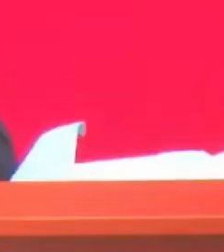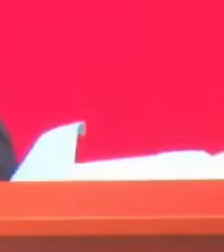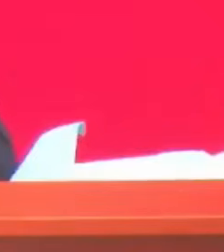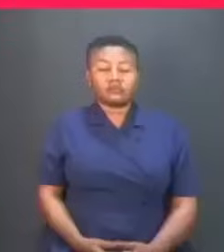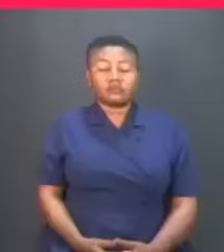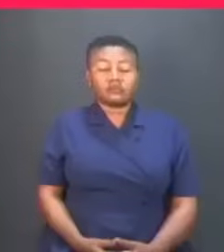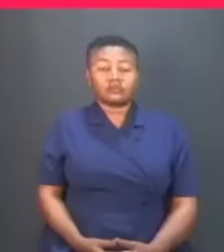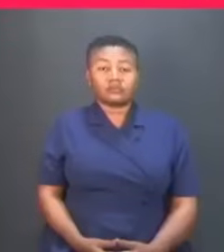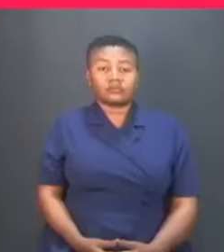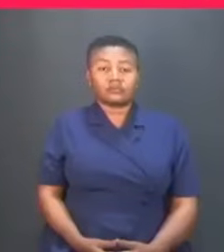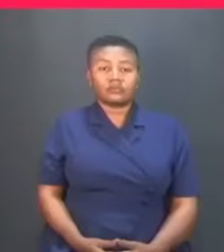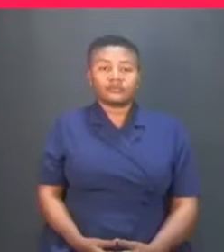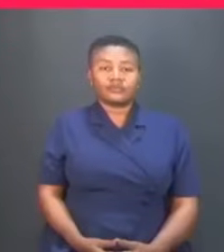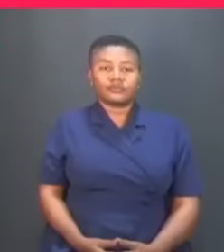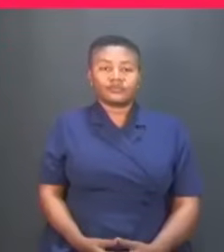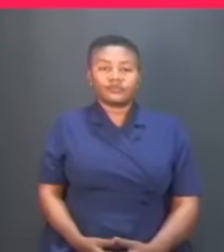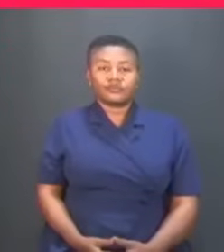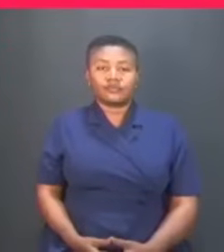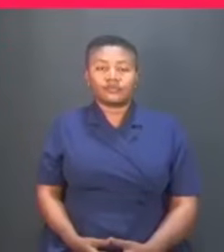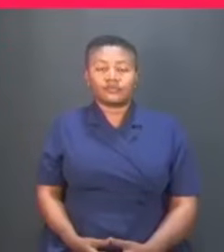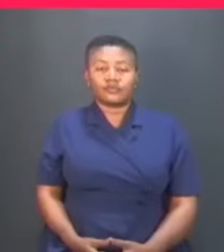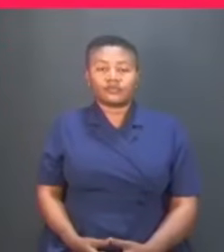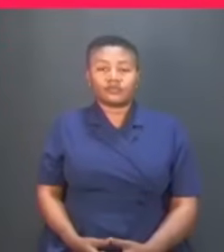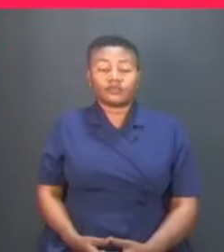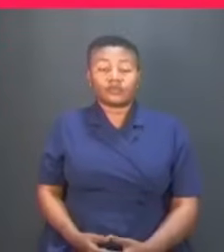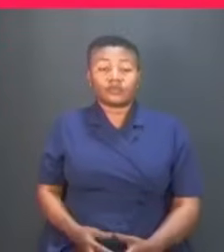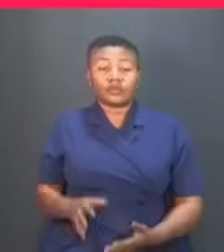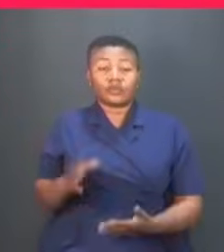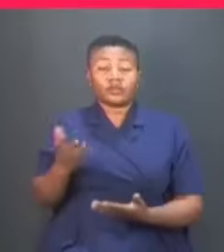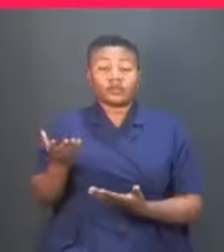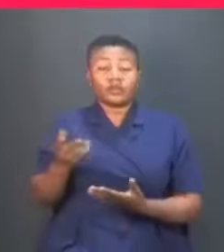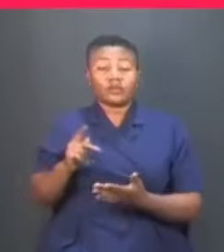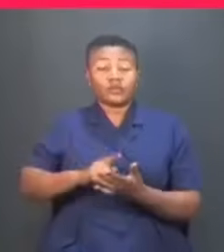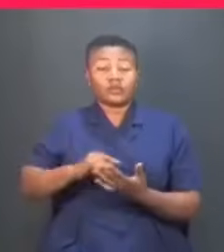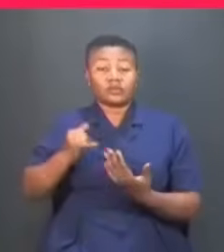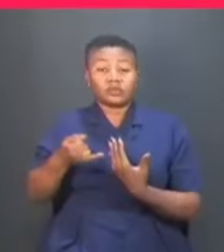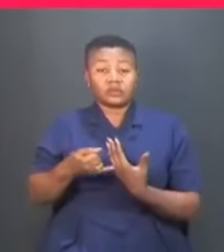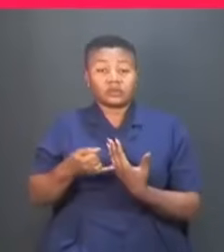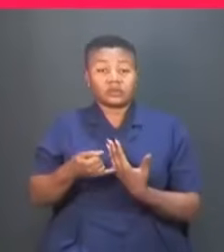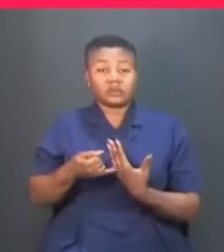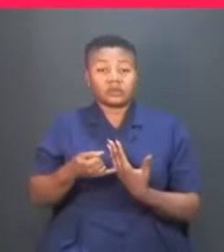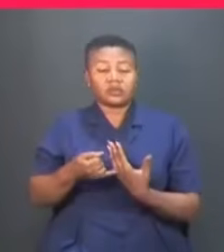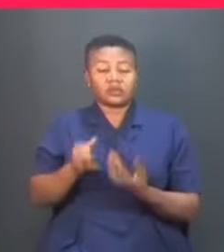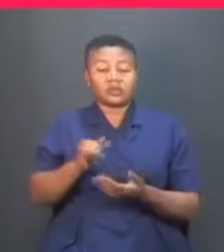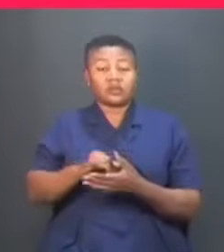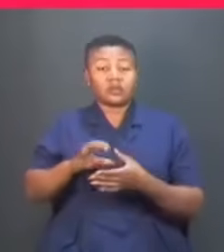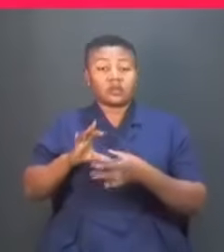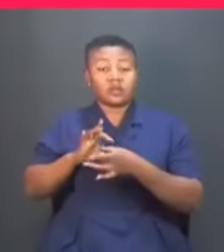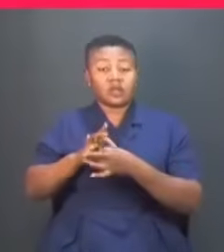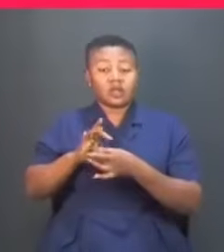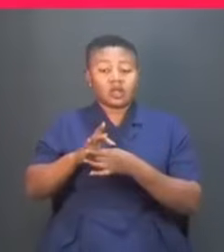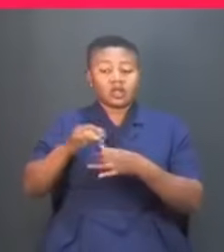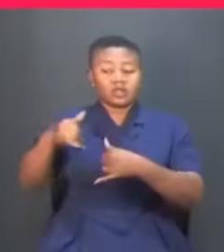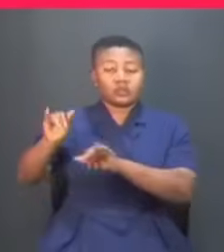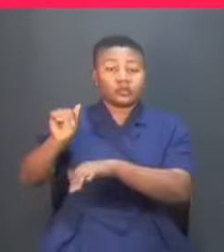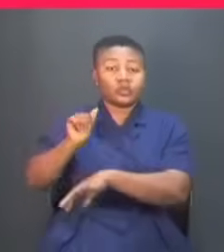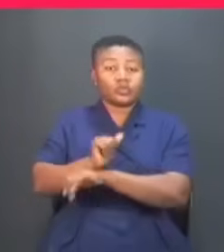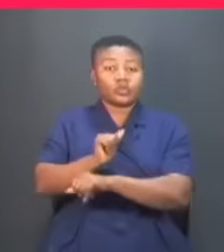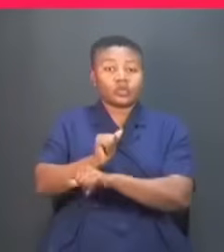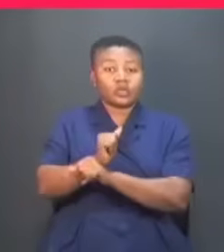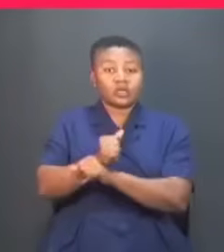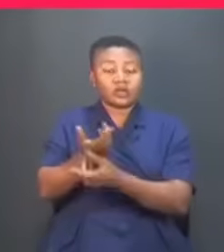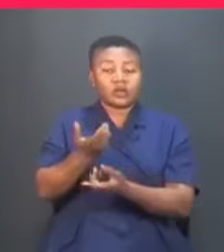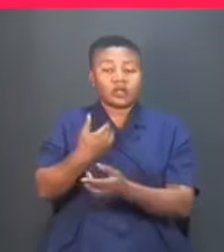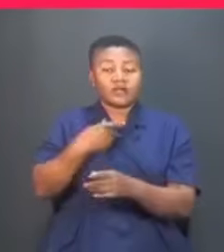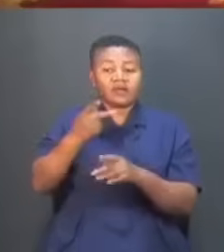Mr. Speaker, the Tamne Phase 3 project combines outstanding works from phases